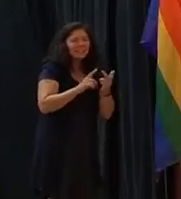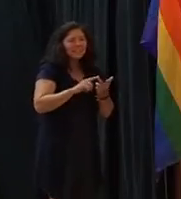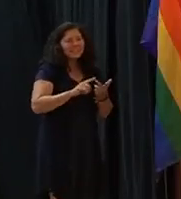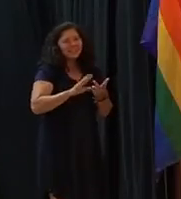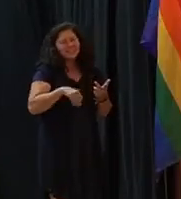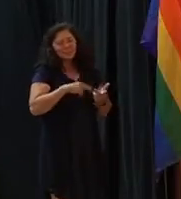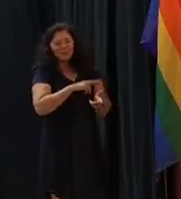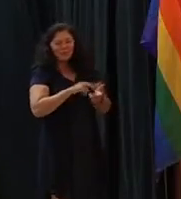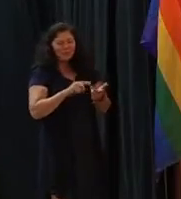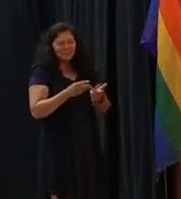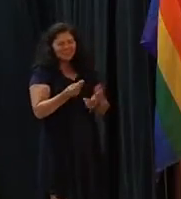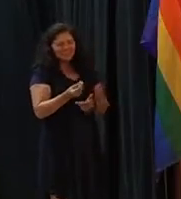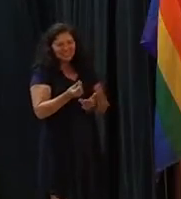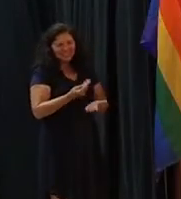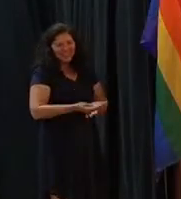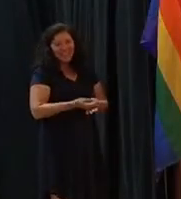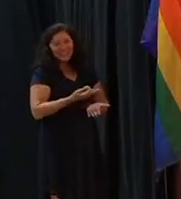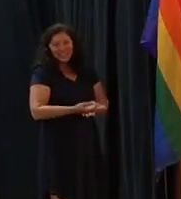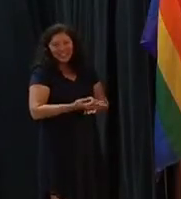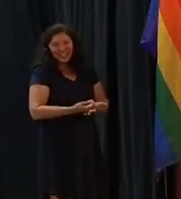course,